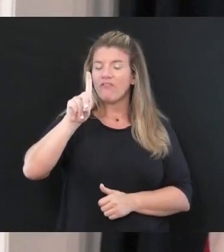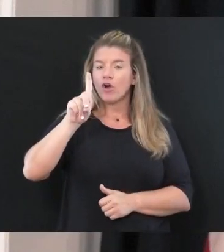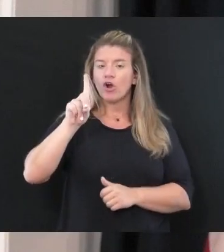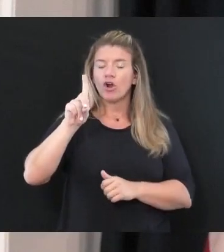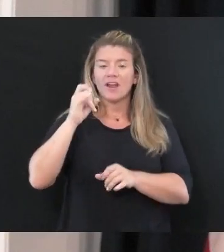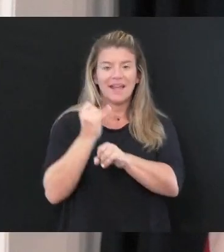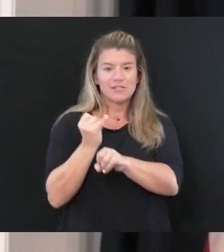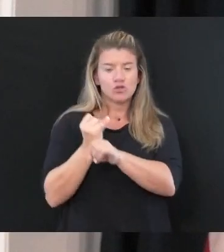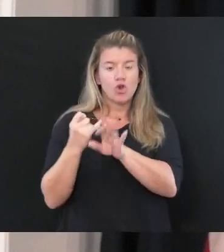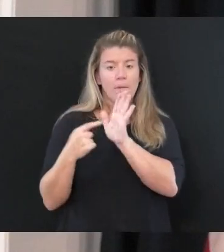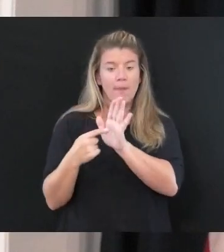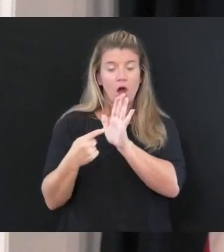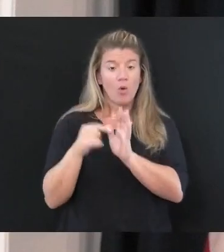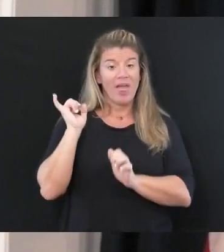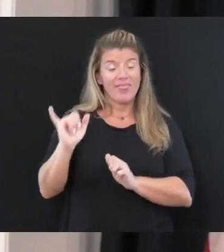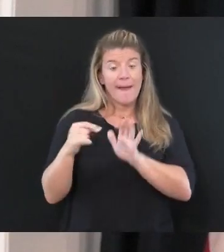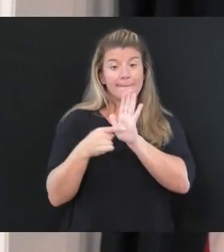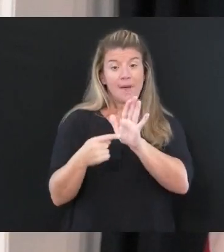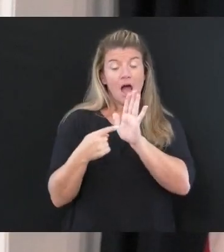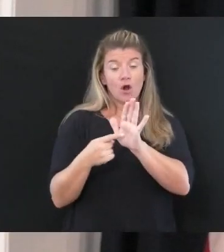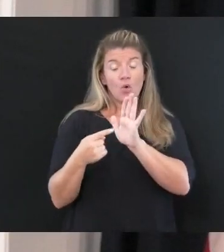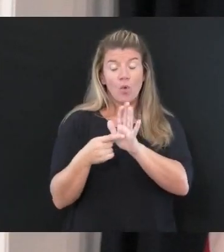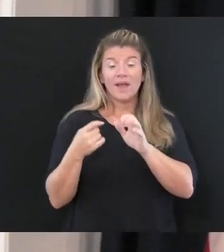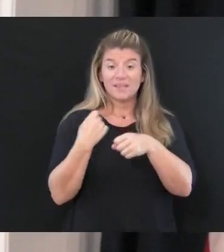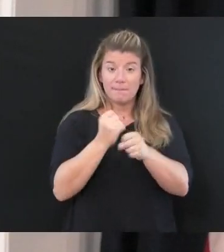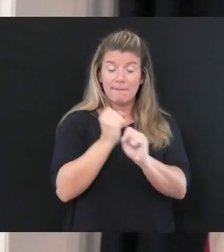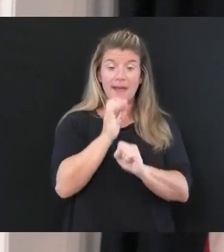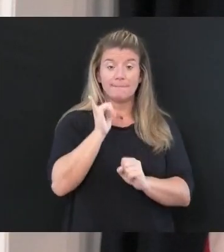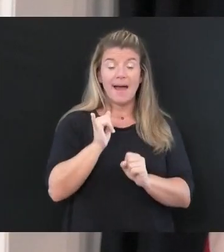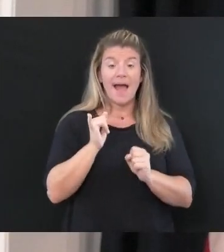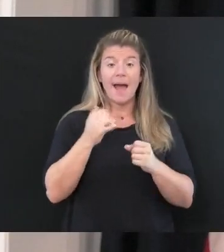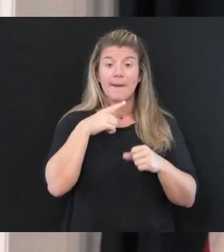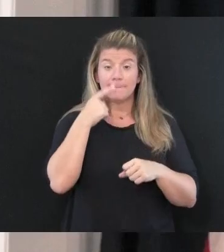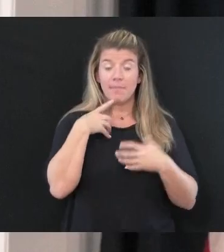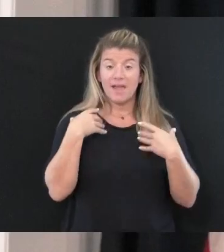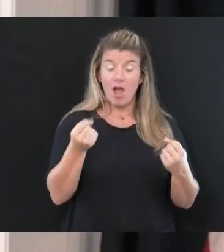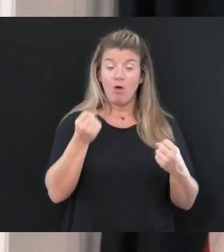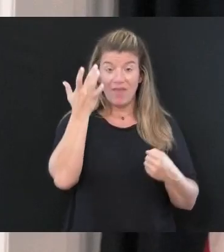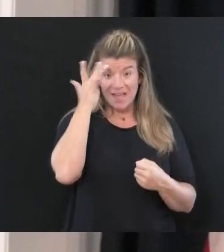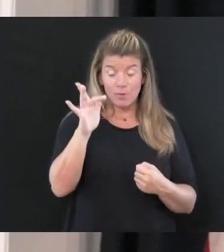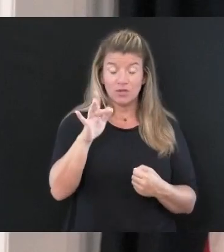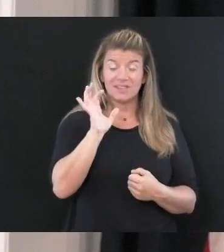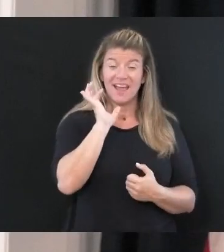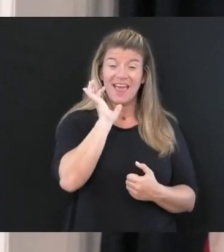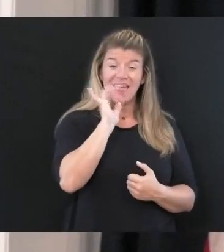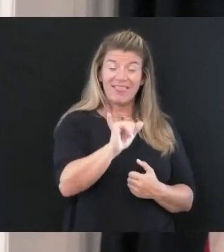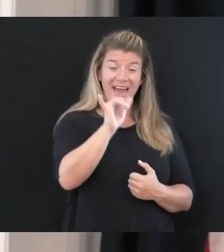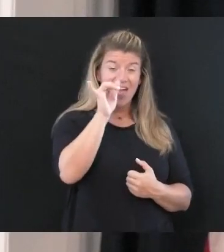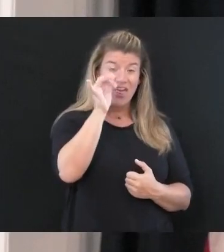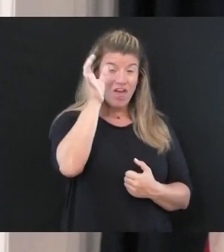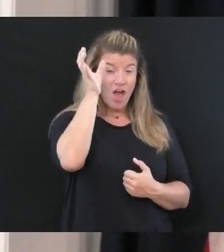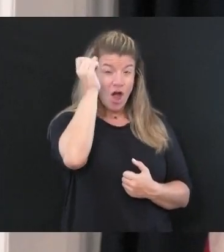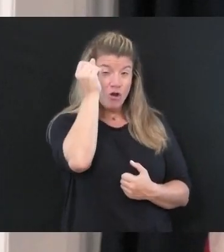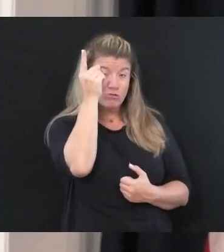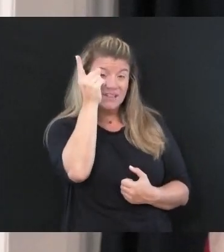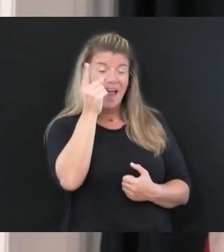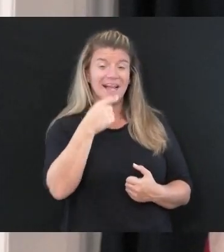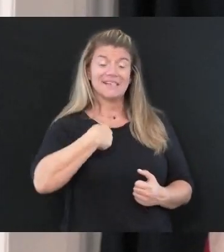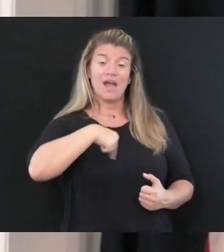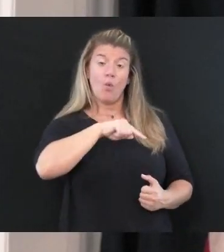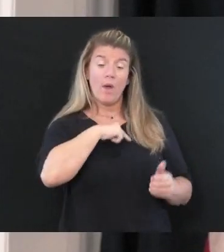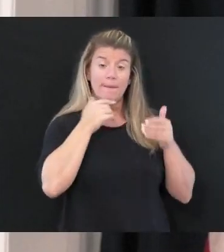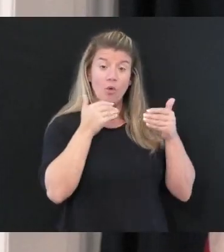is a model that's really generated by public health experts. And the rationale is that as we go forward and